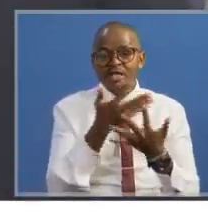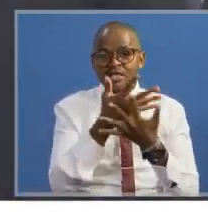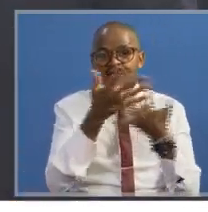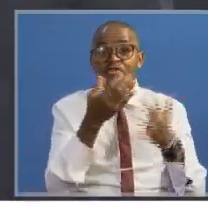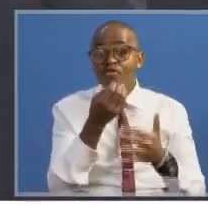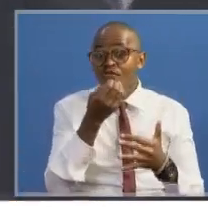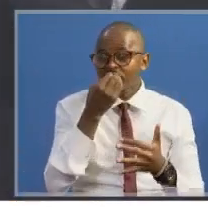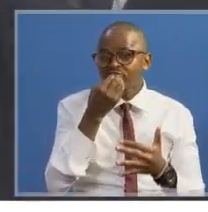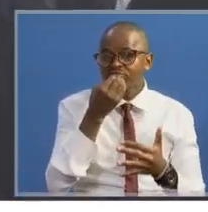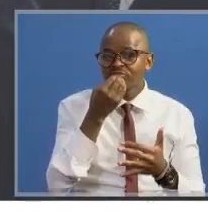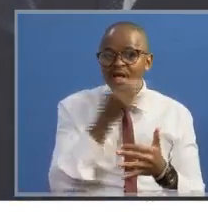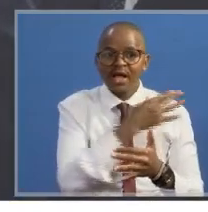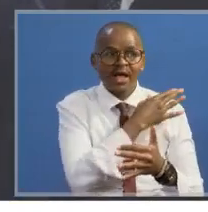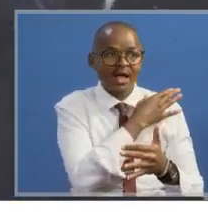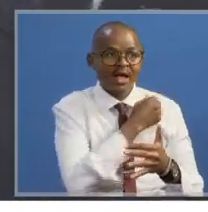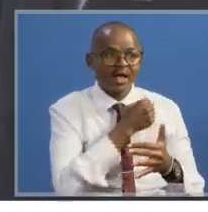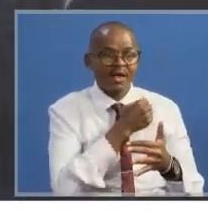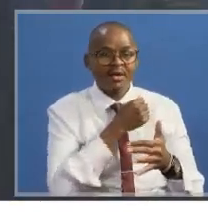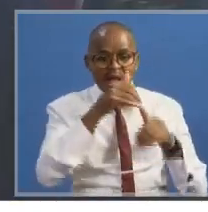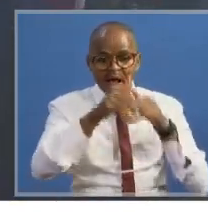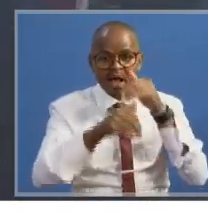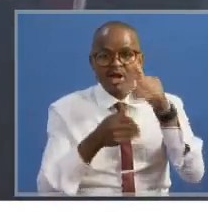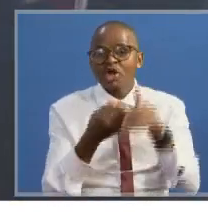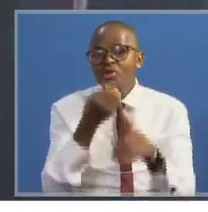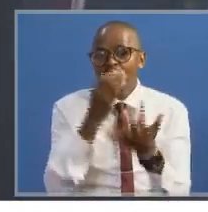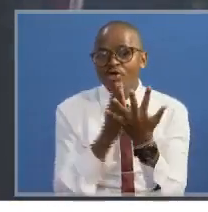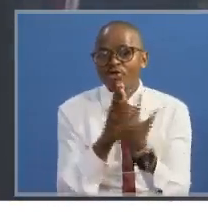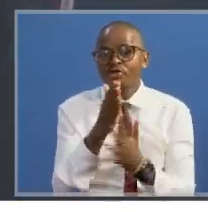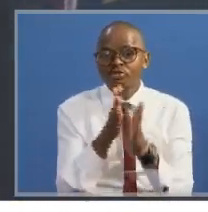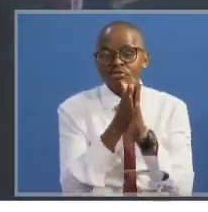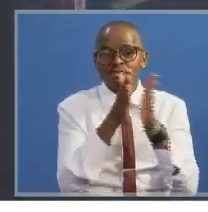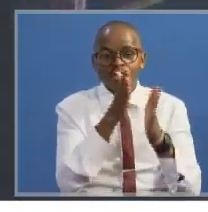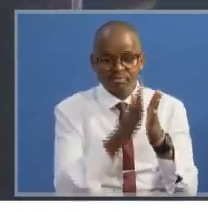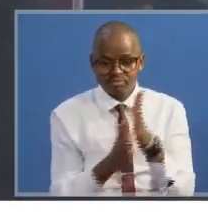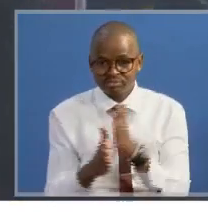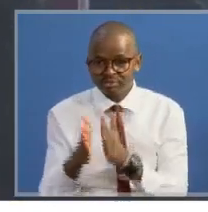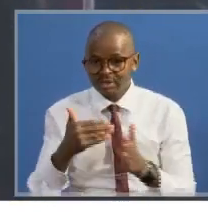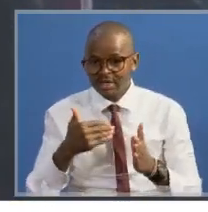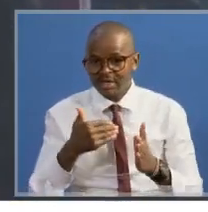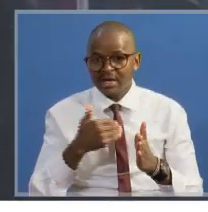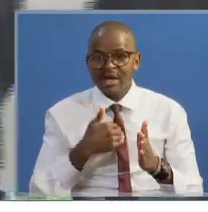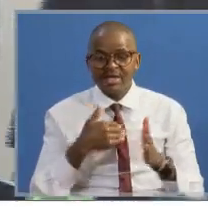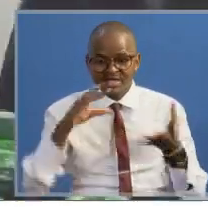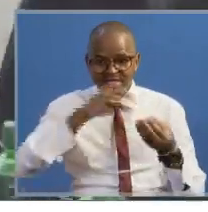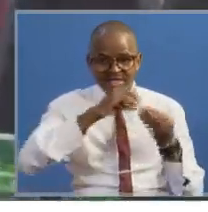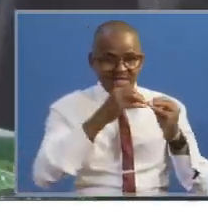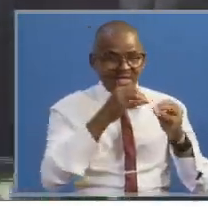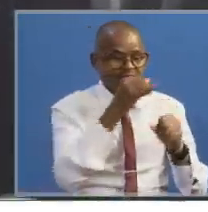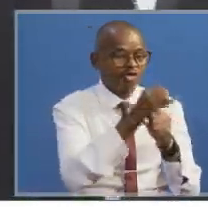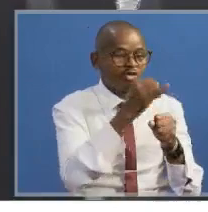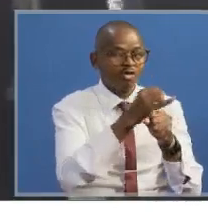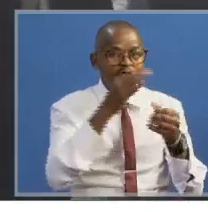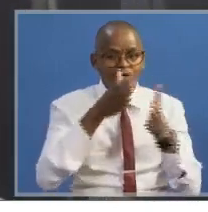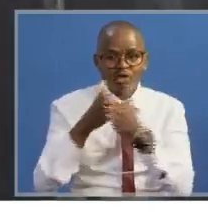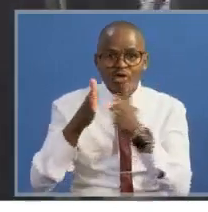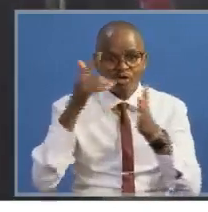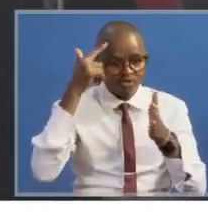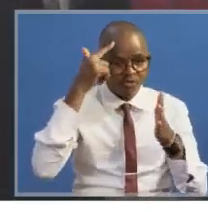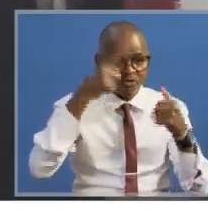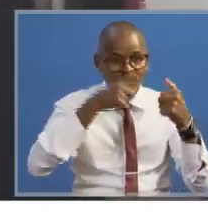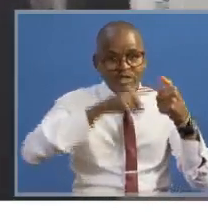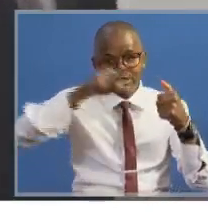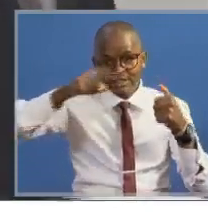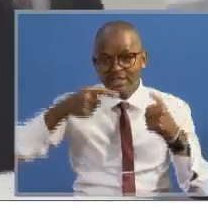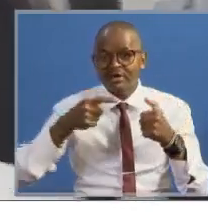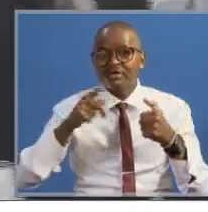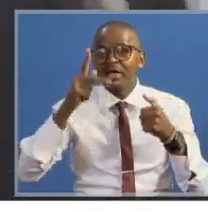food and beverages, and animal feeds, through its open plant, has created job opportunities for over